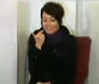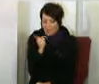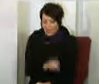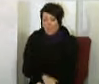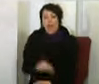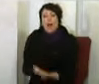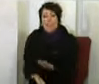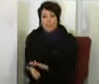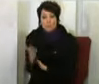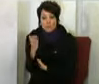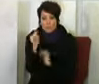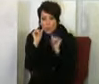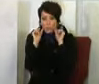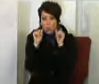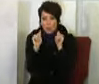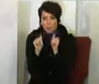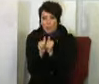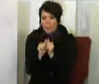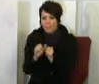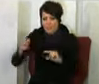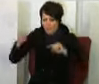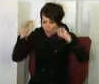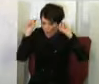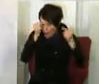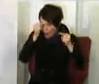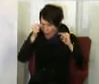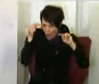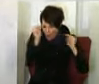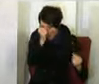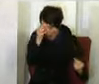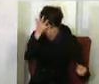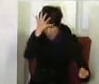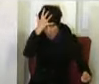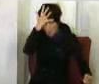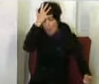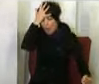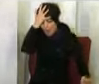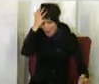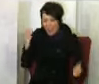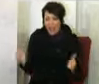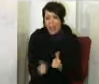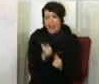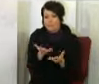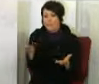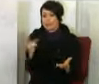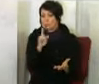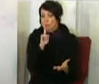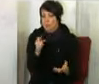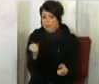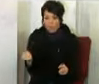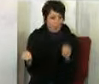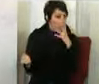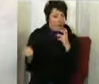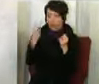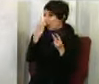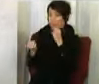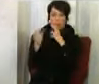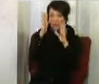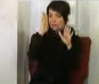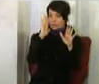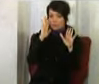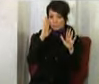this morning, I got up with a horrible headache. I mean, it was like everything was being thrown at me this morning so that